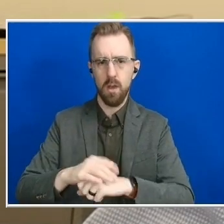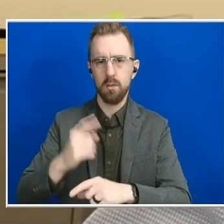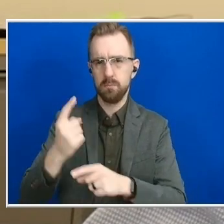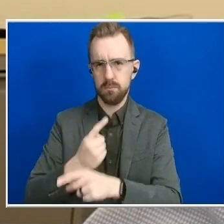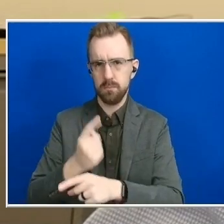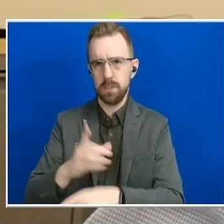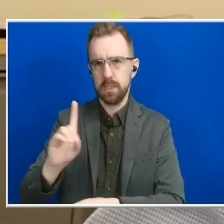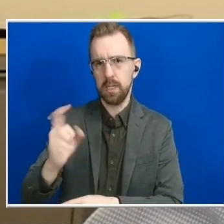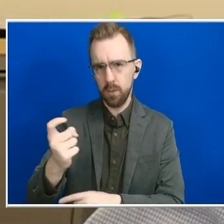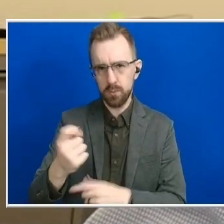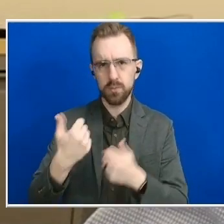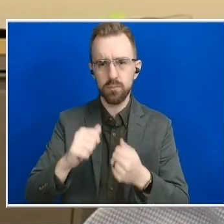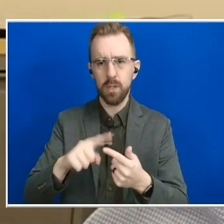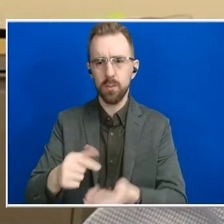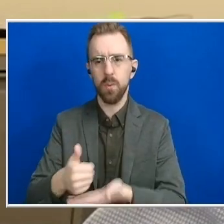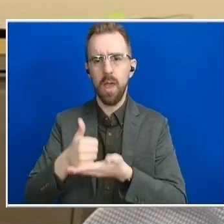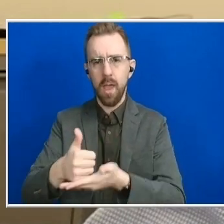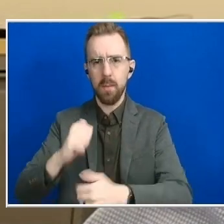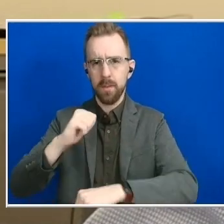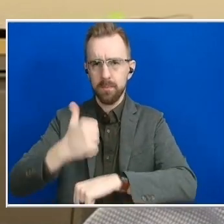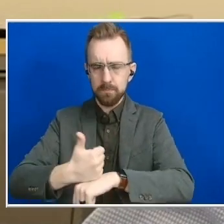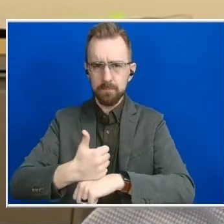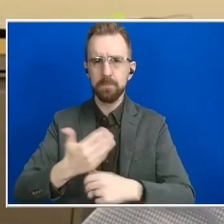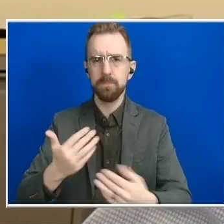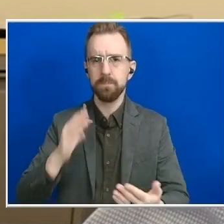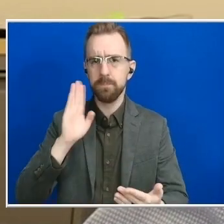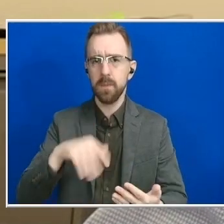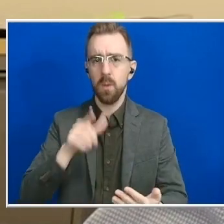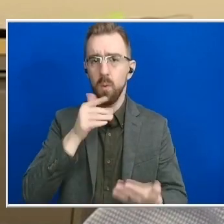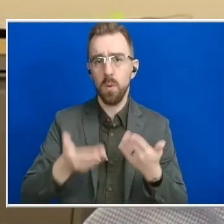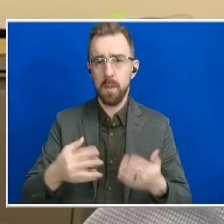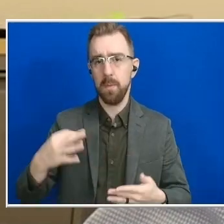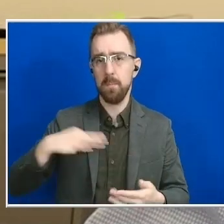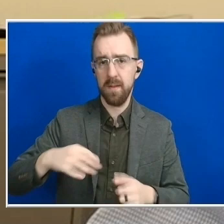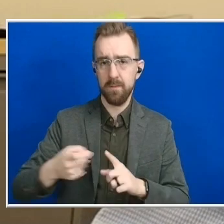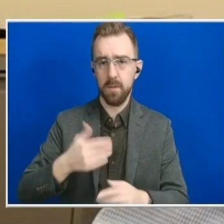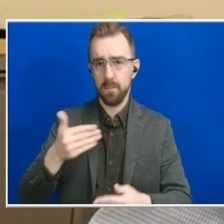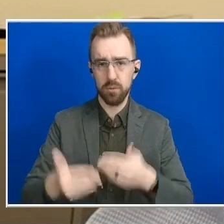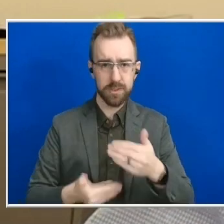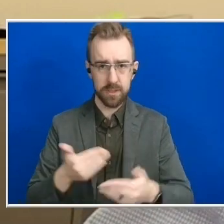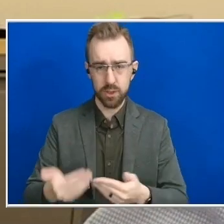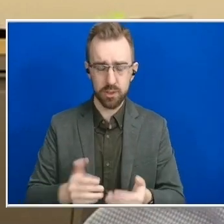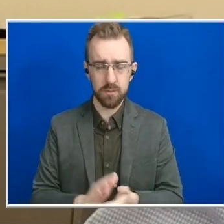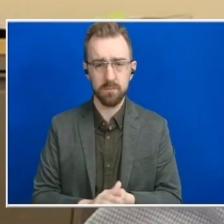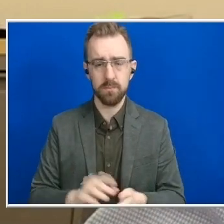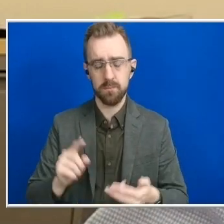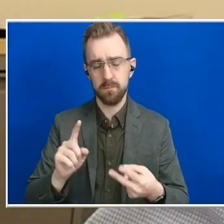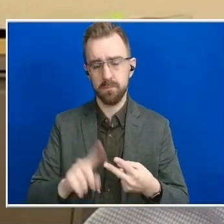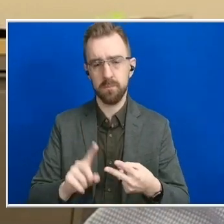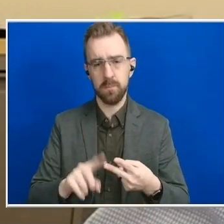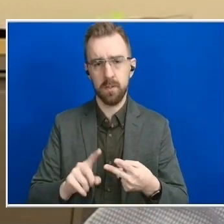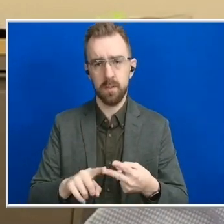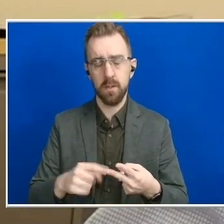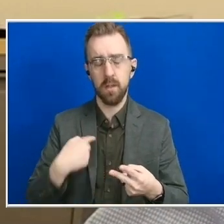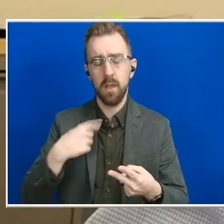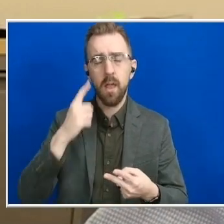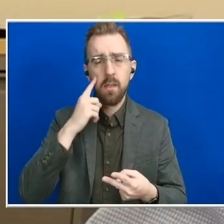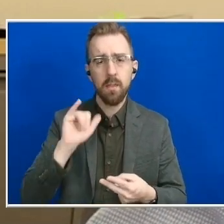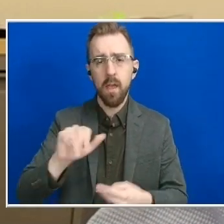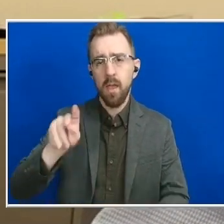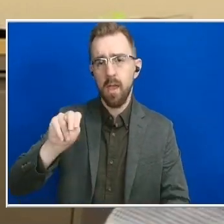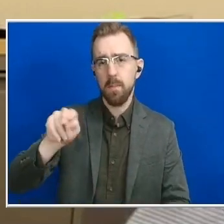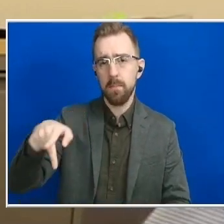try and help establish who might benefit from the procedure. Number two is that I think that NPH